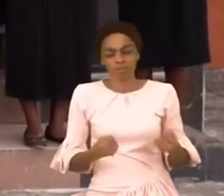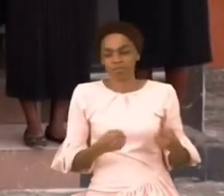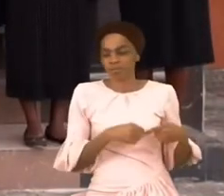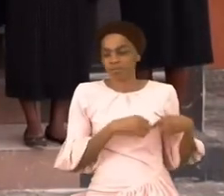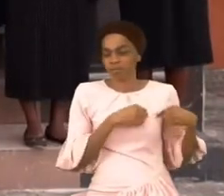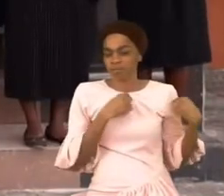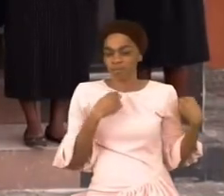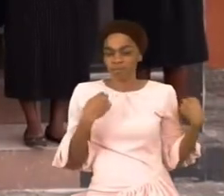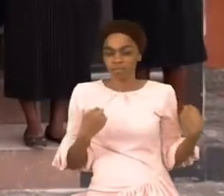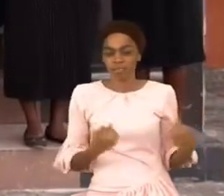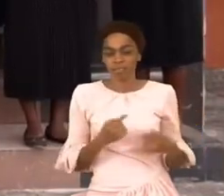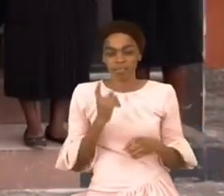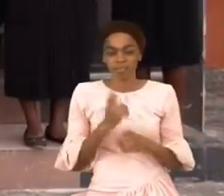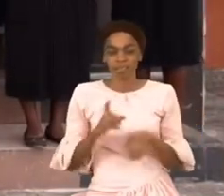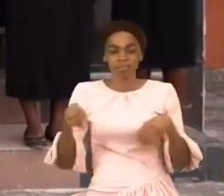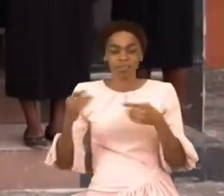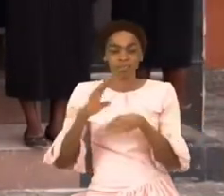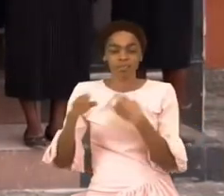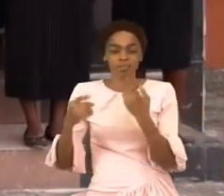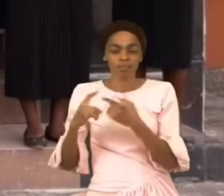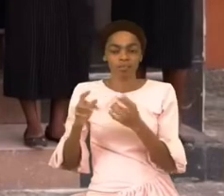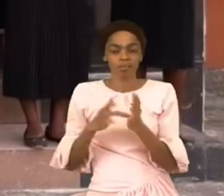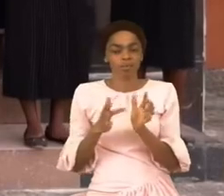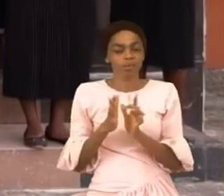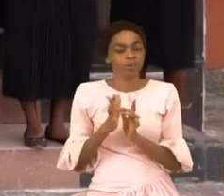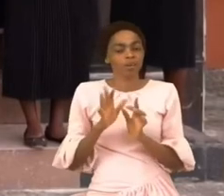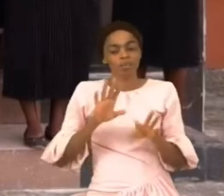all. Give them all.